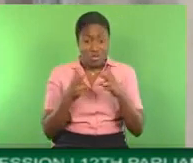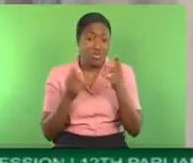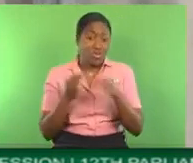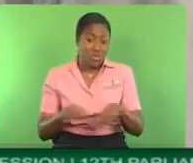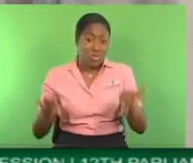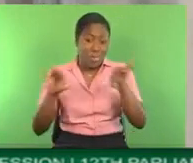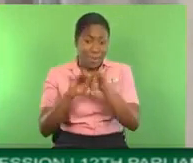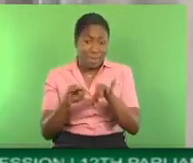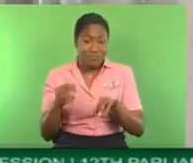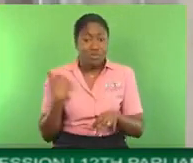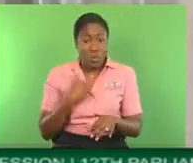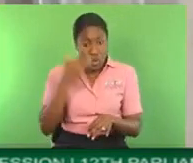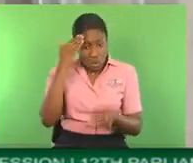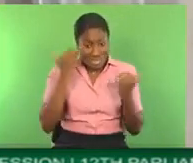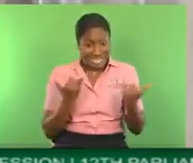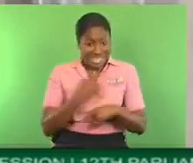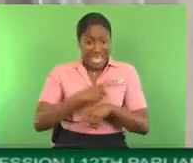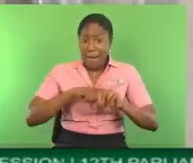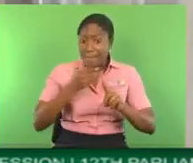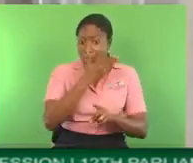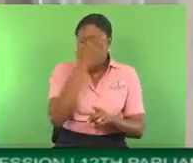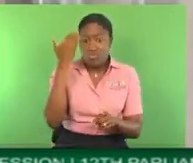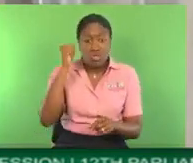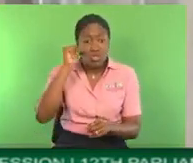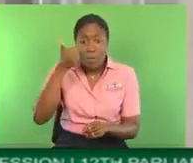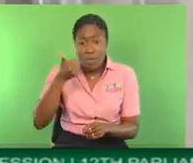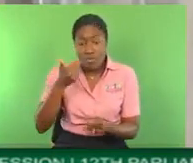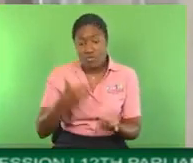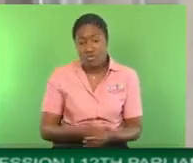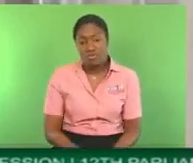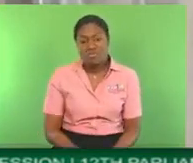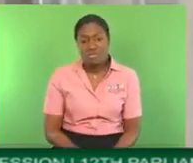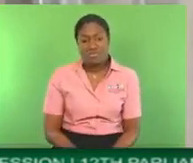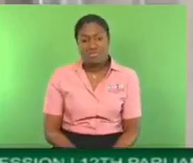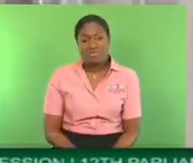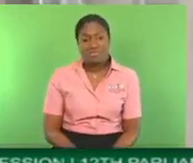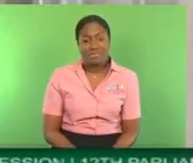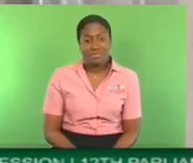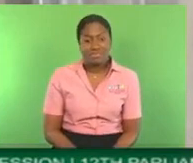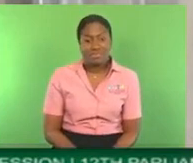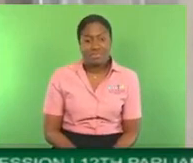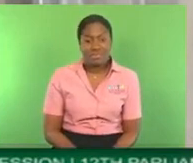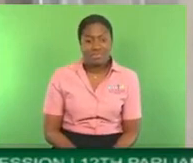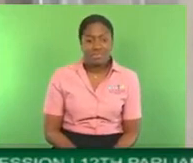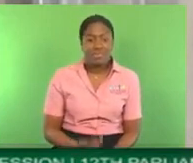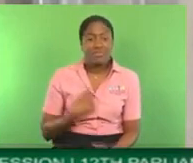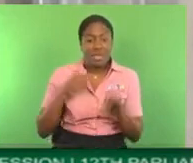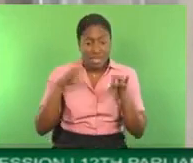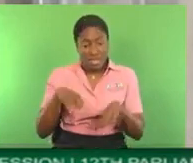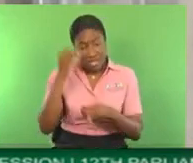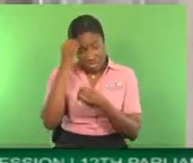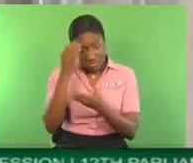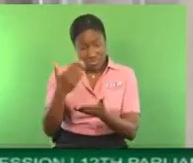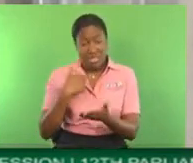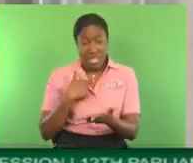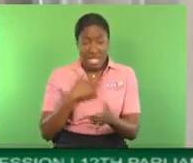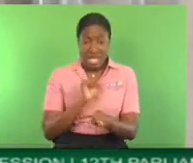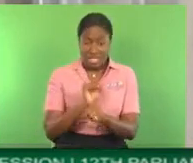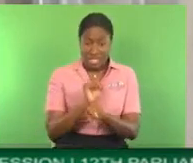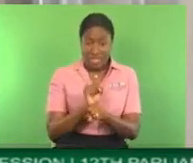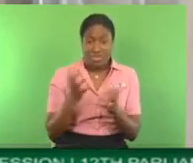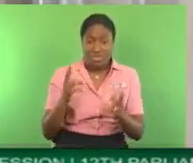today, but we don't know, none of us know about tomorrow. I can tell you that I practice in an area where NCDs